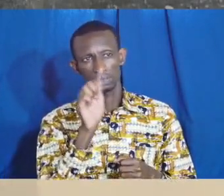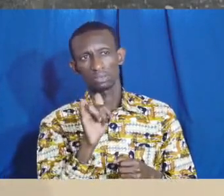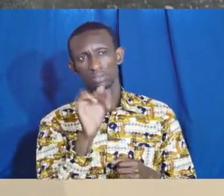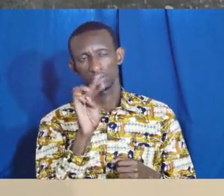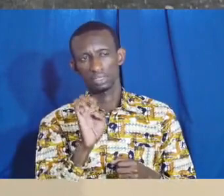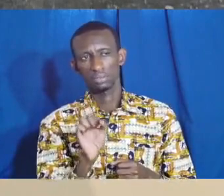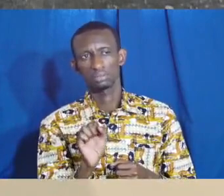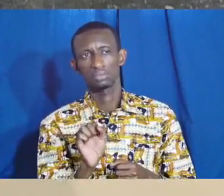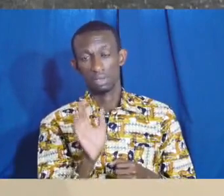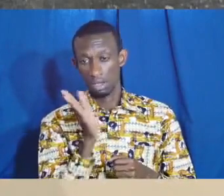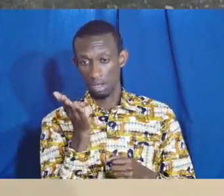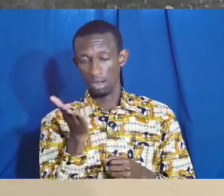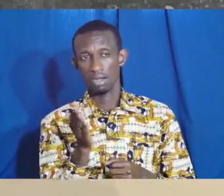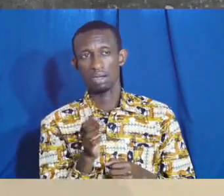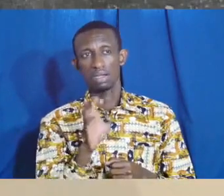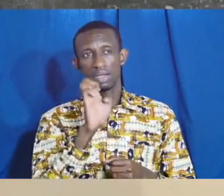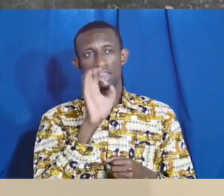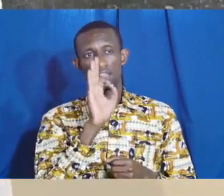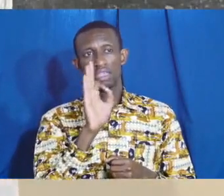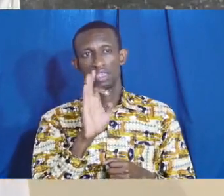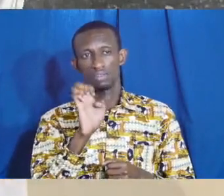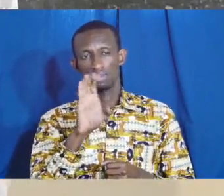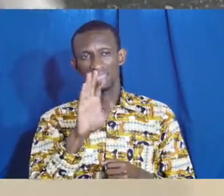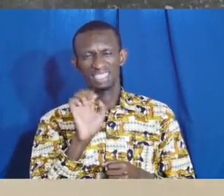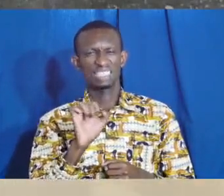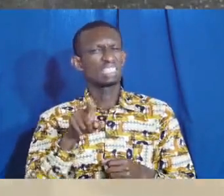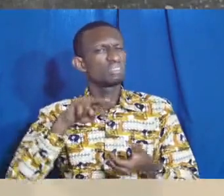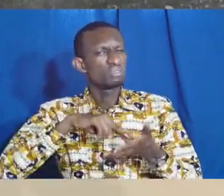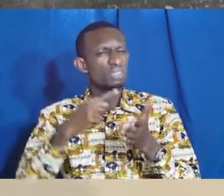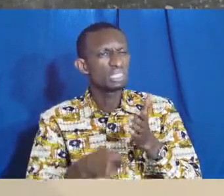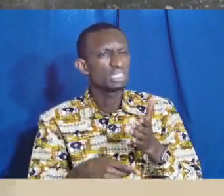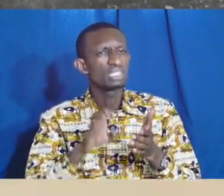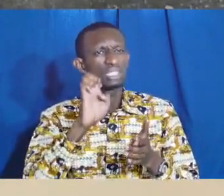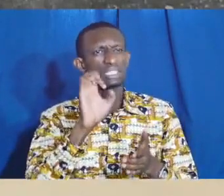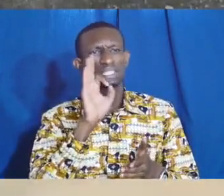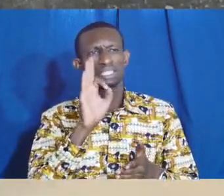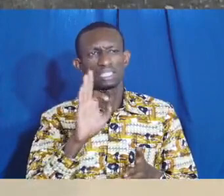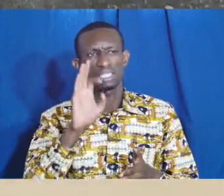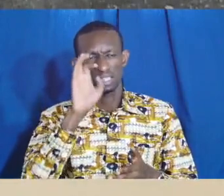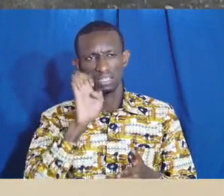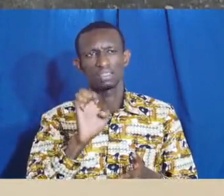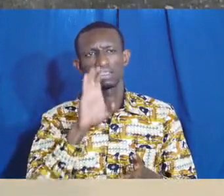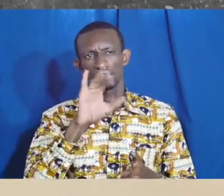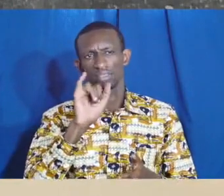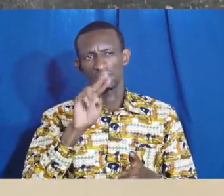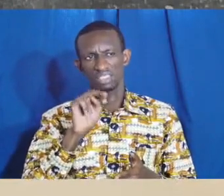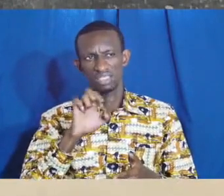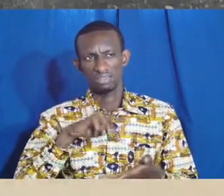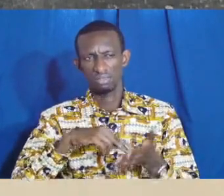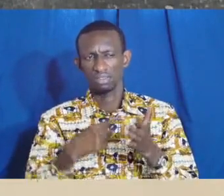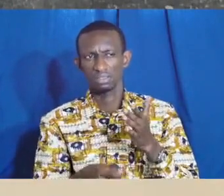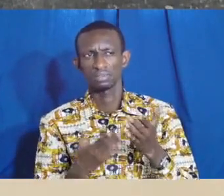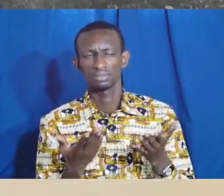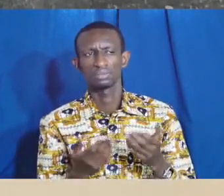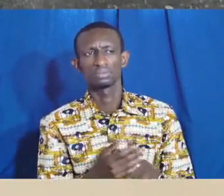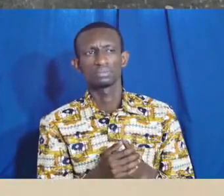are efficient. If I say efficient, what does it mean? I will just combine one word. Enzymes are efficient. It means